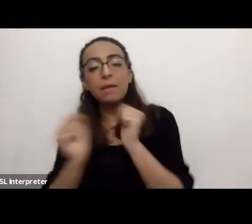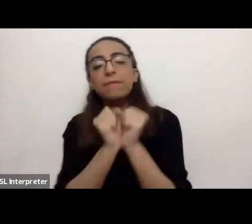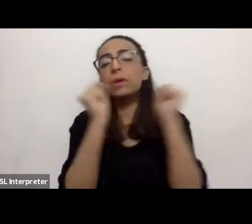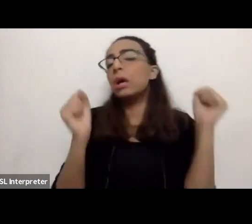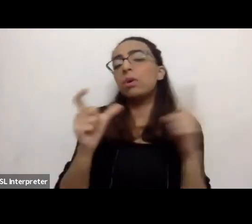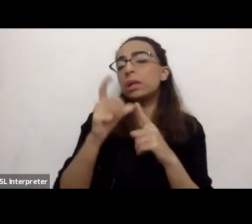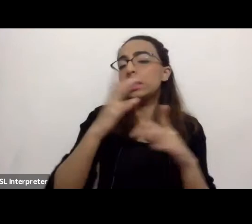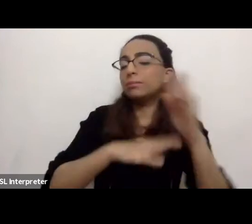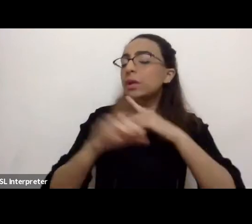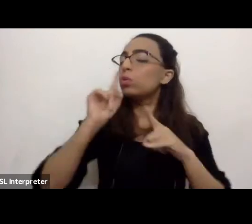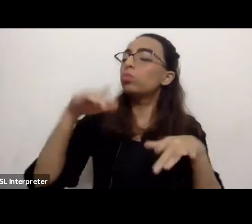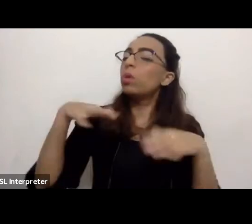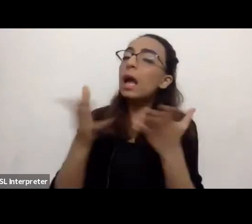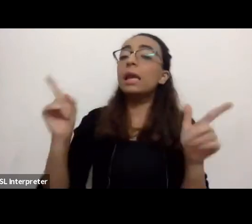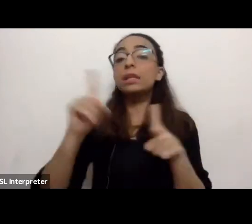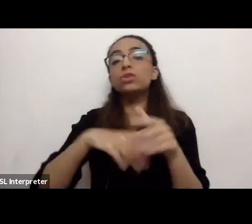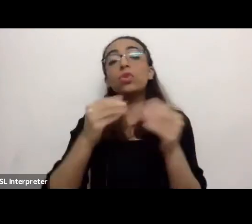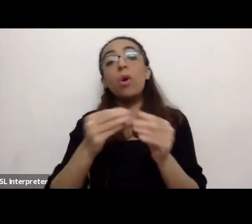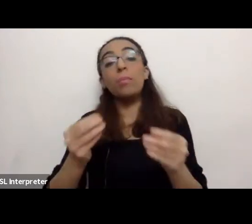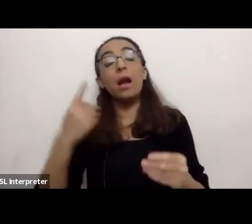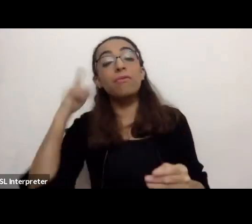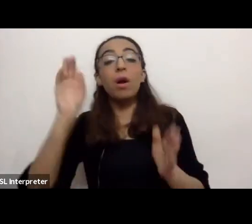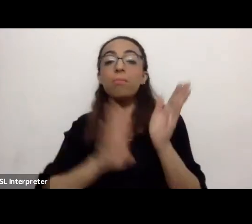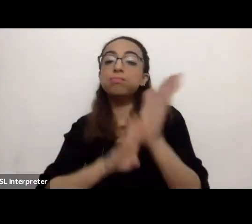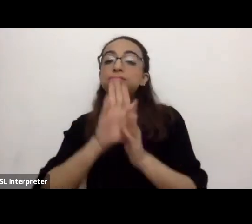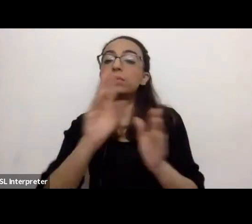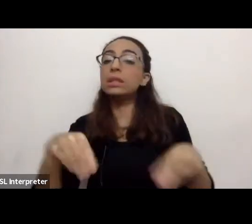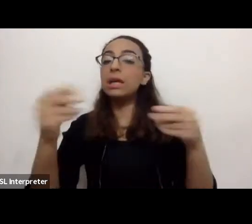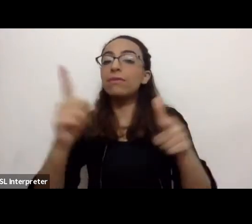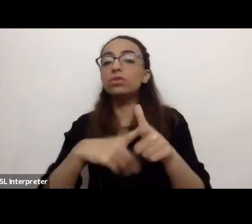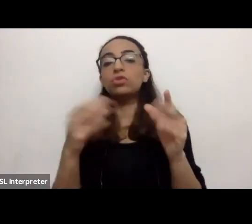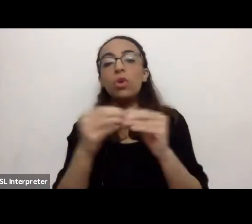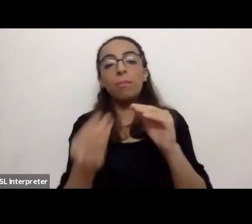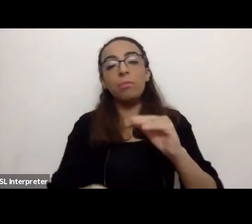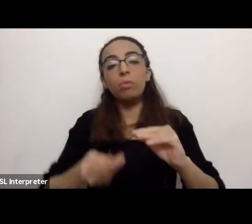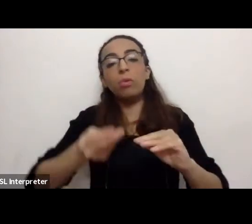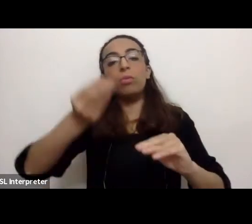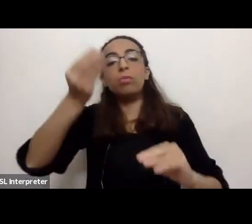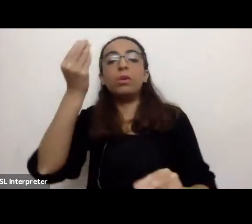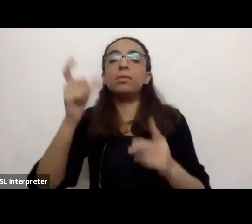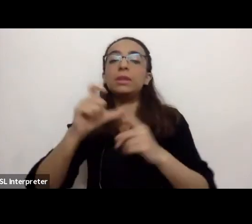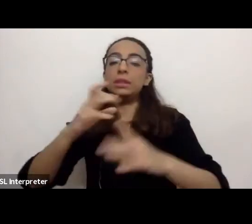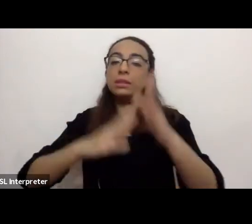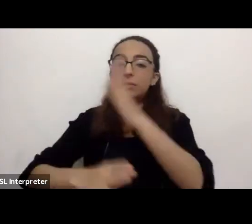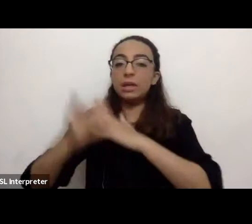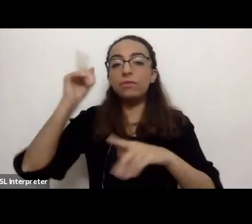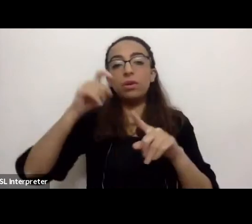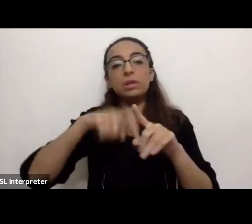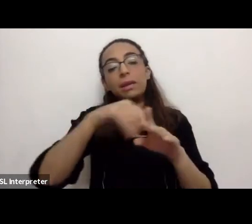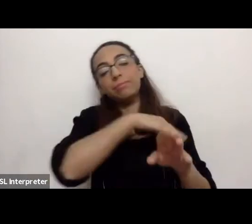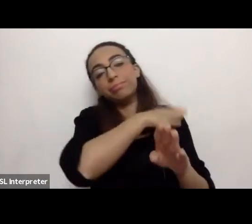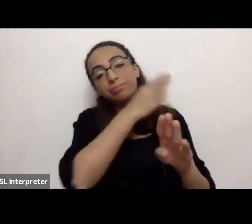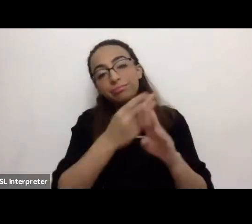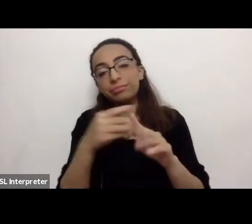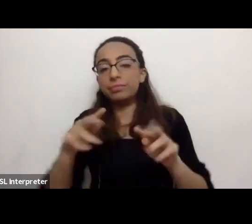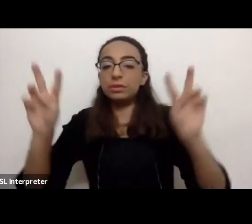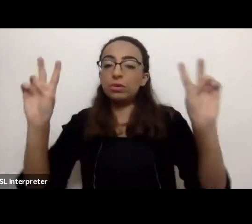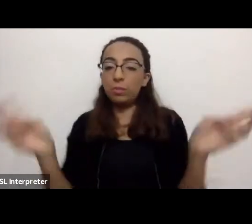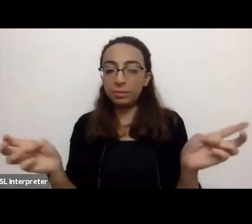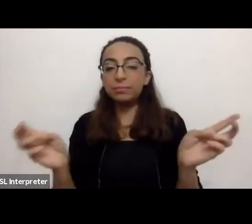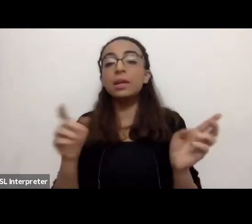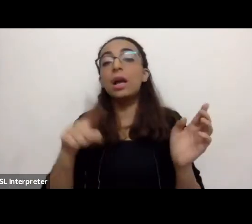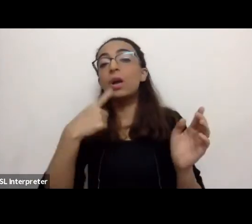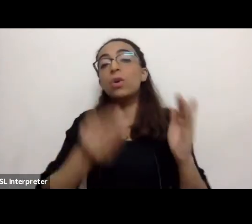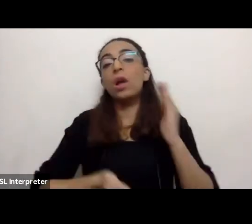cause of promoting employment opportunities for people with disabilities over an extended period of time.